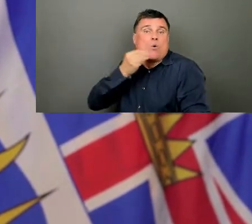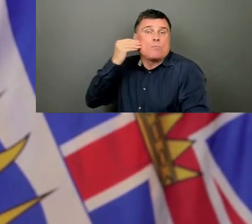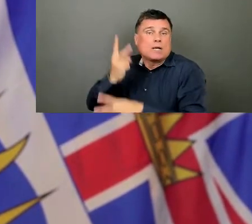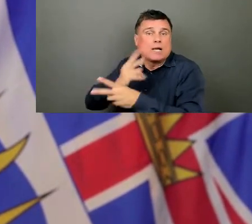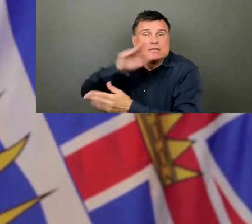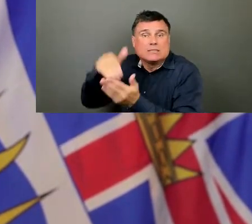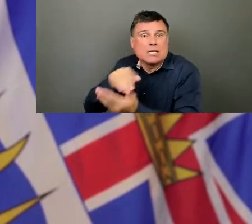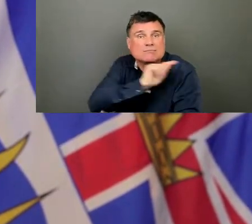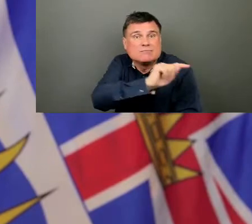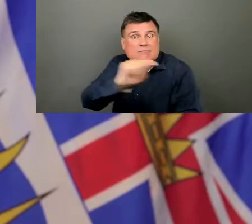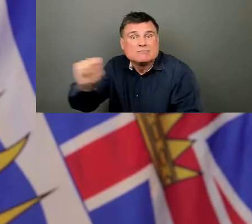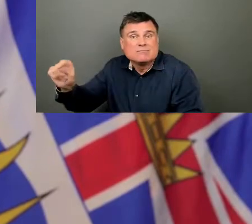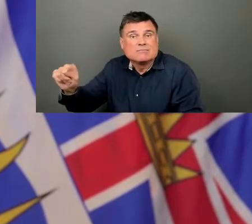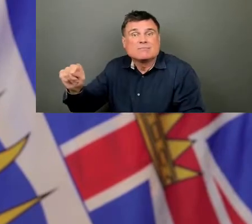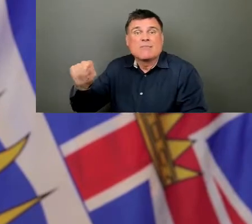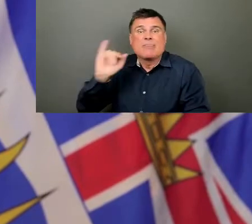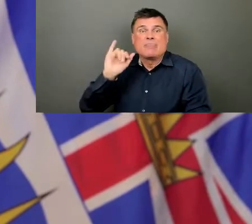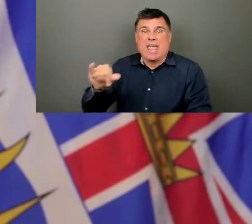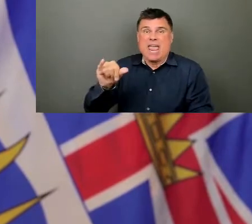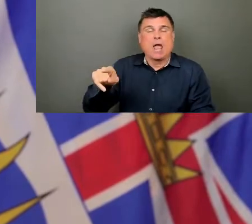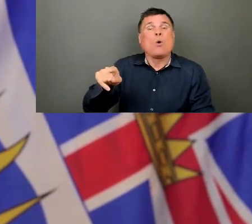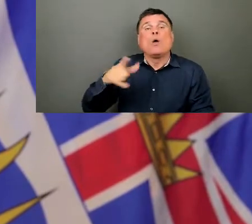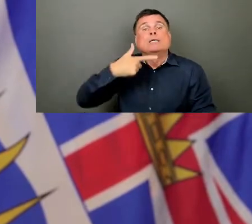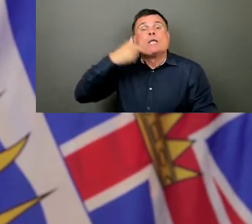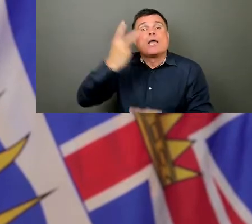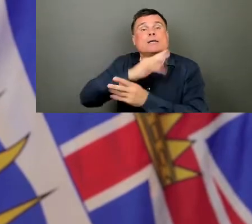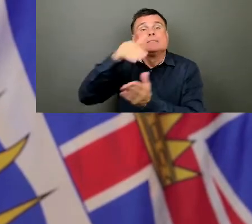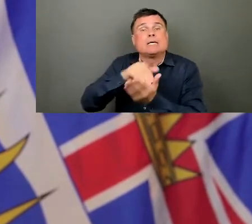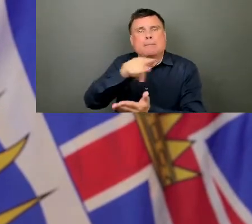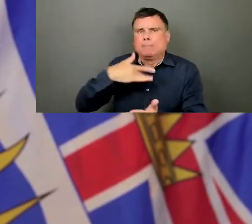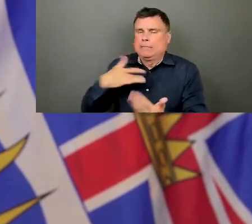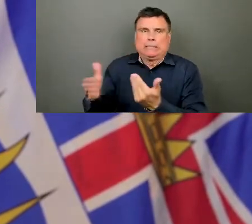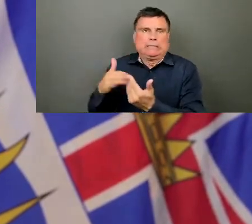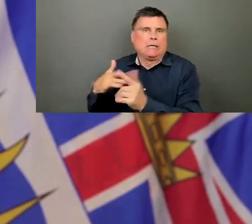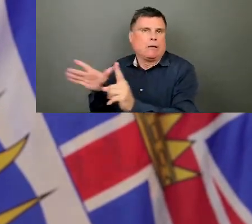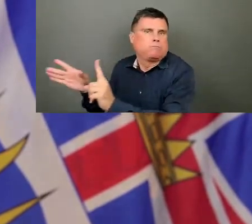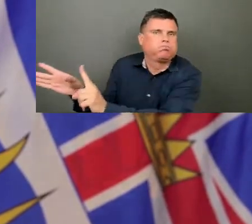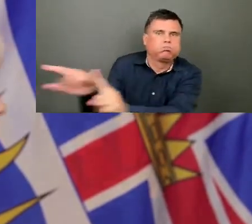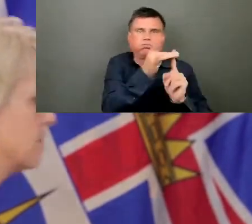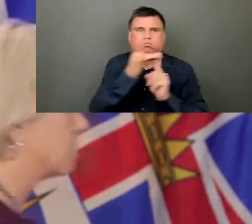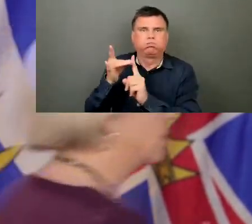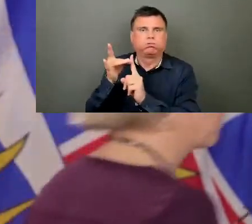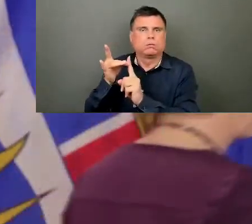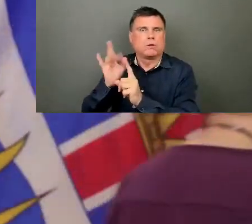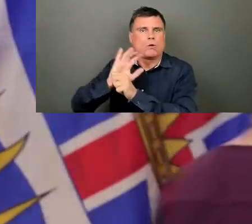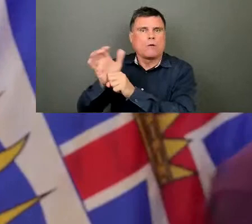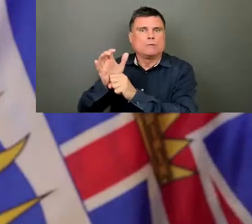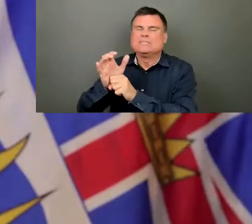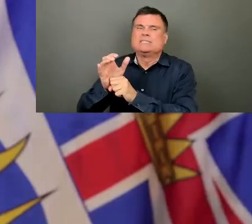setting is immunized, and we're working through the details for the other healthcare settings.